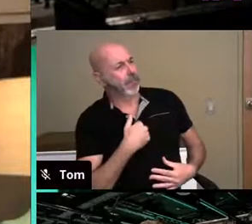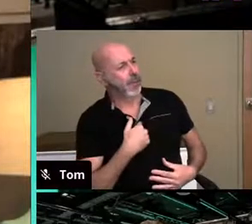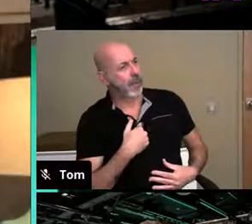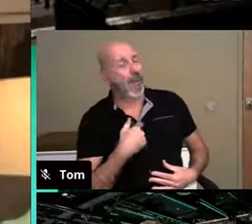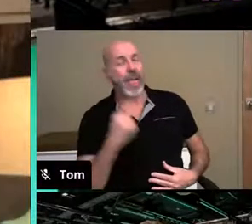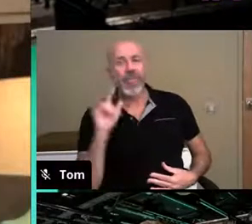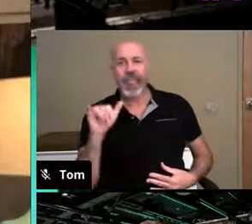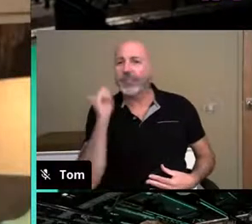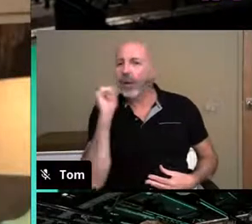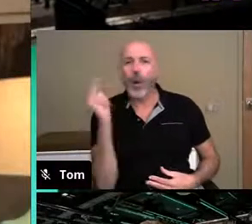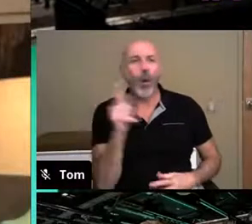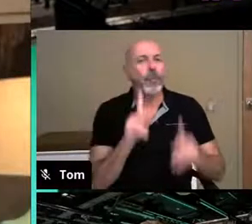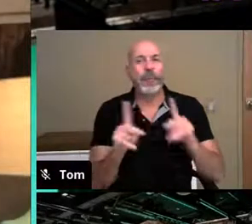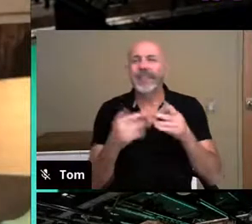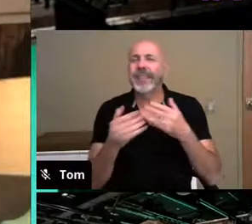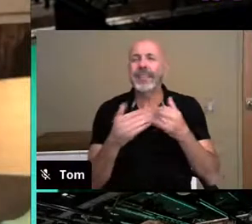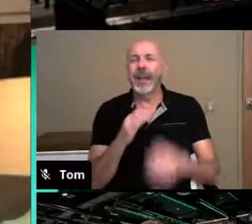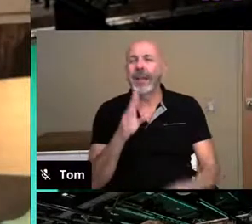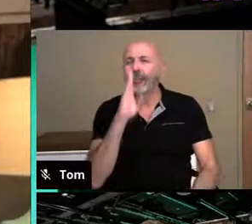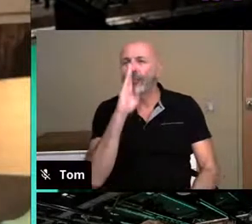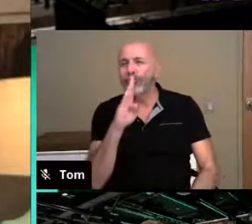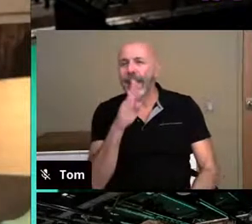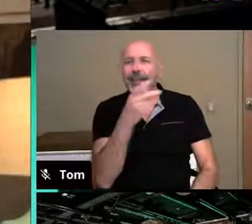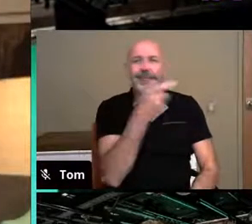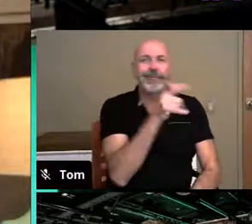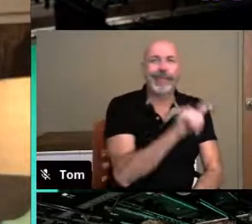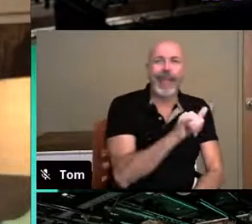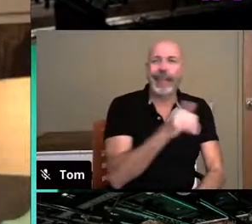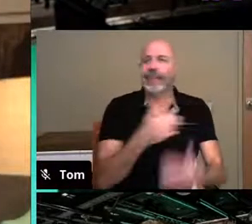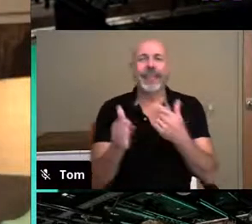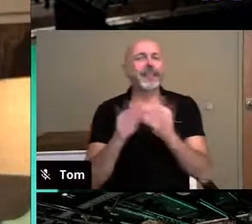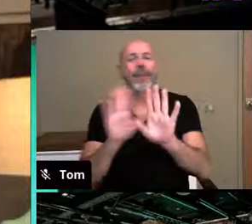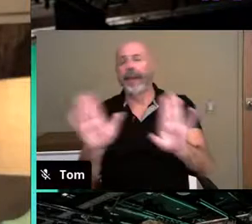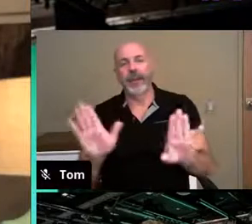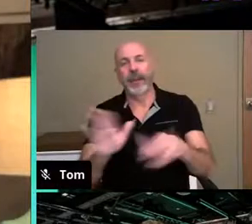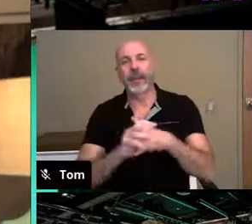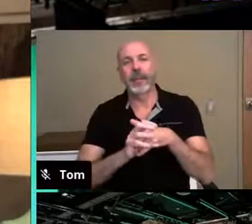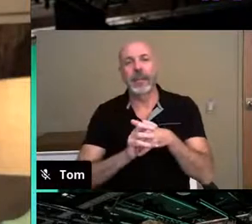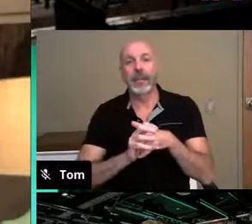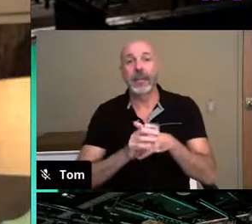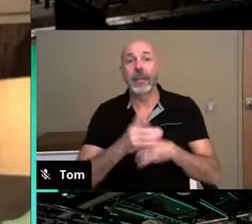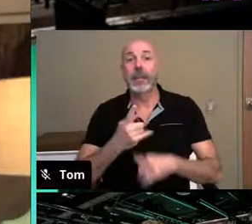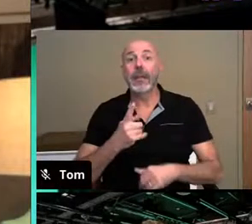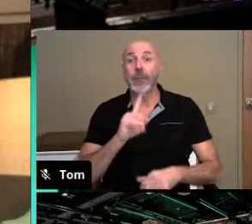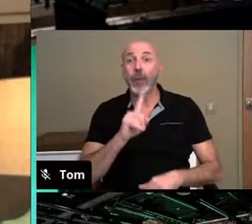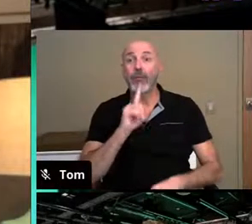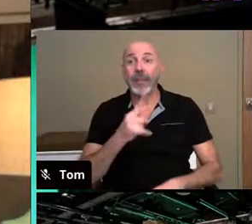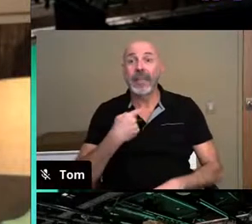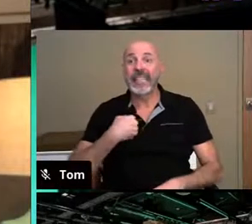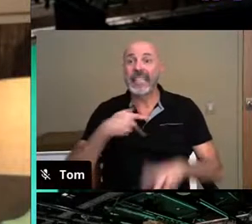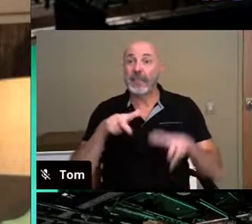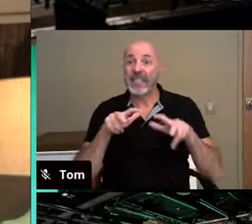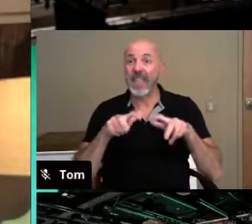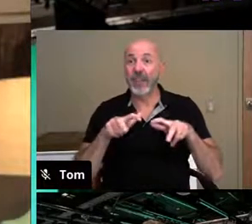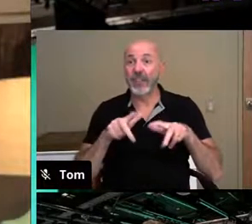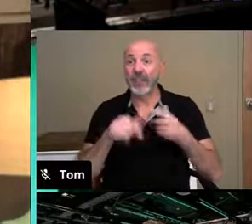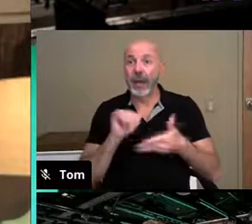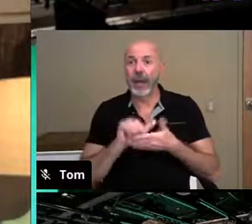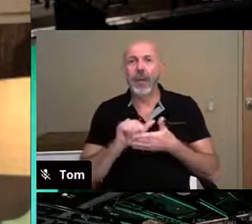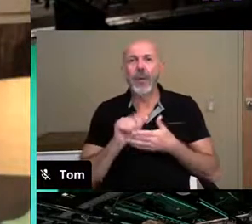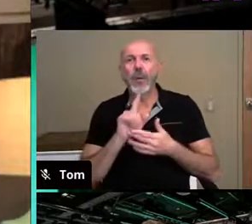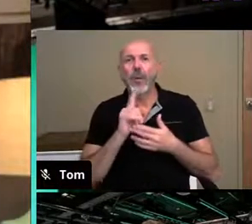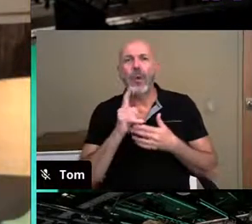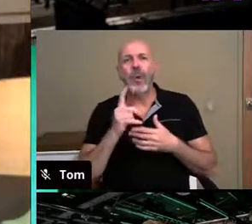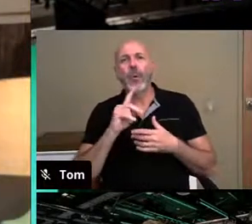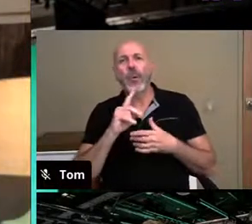people, straight, gay, it really doesn't matter. But we need to do this selfishly. And a lot of times we're looking, like